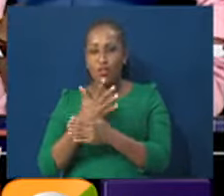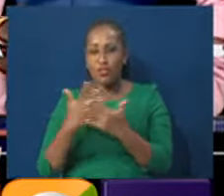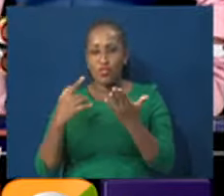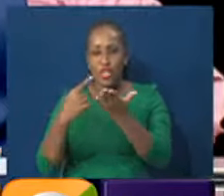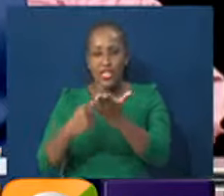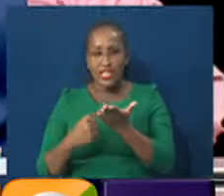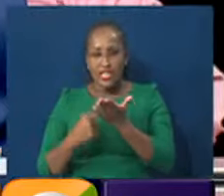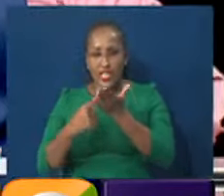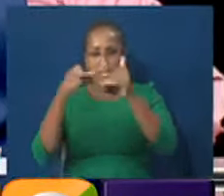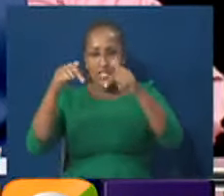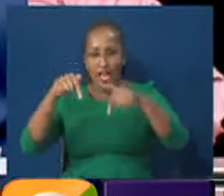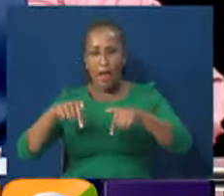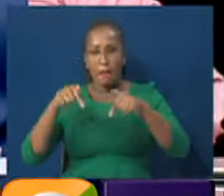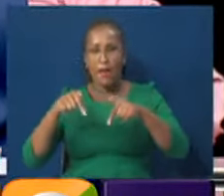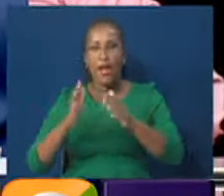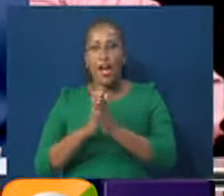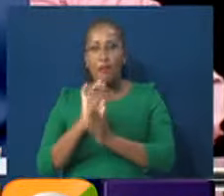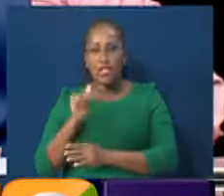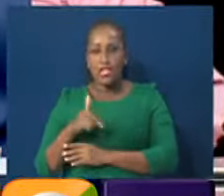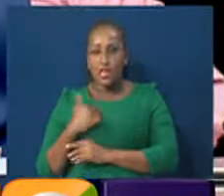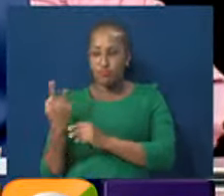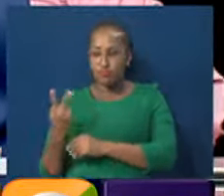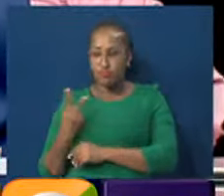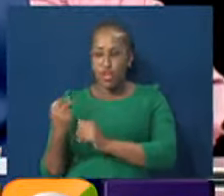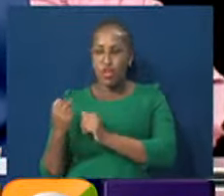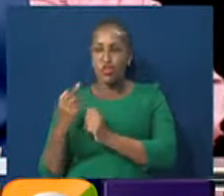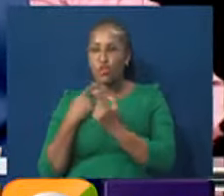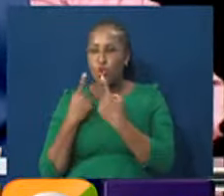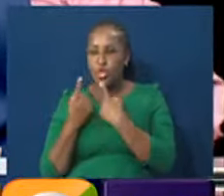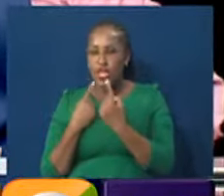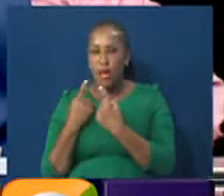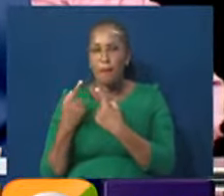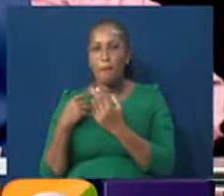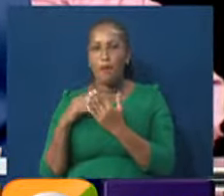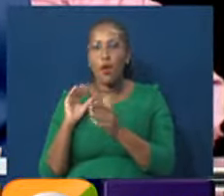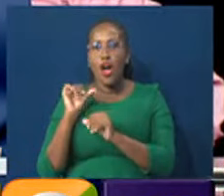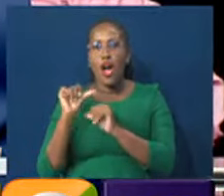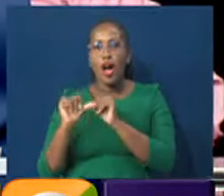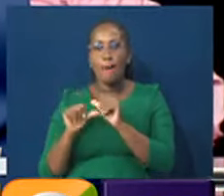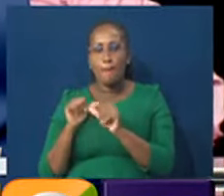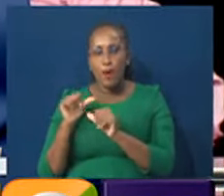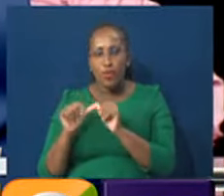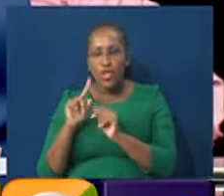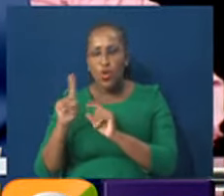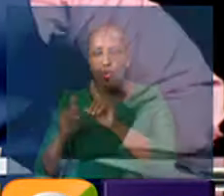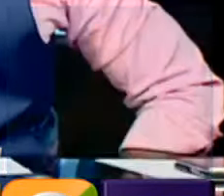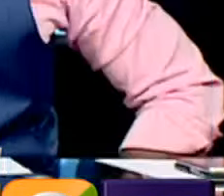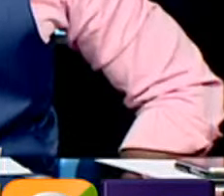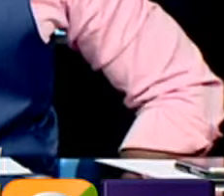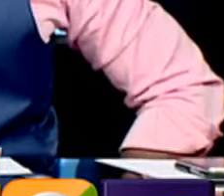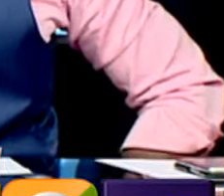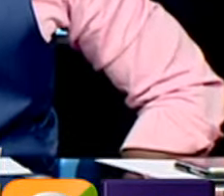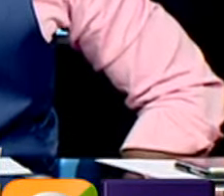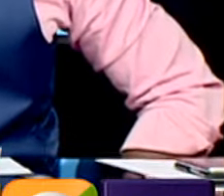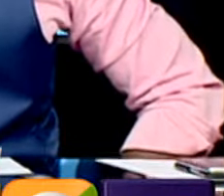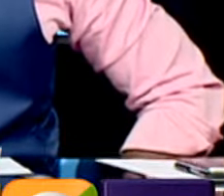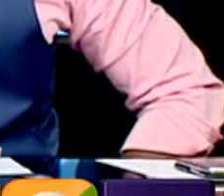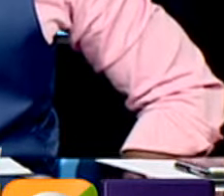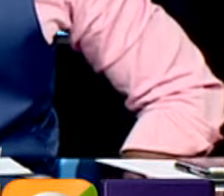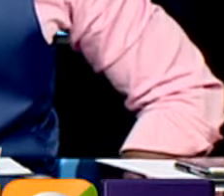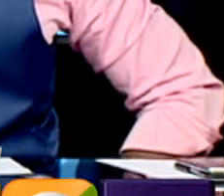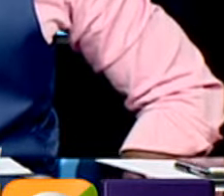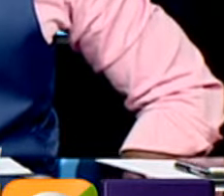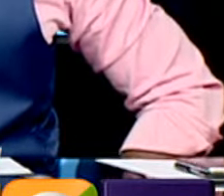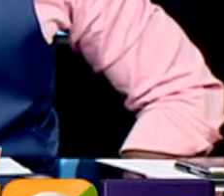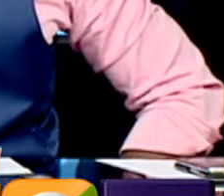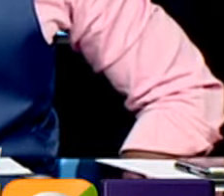katika ukumbi wa shareholders, na mimi na Trevor nadhani tutakwenda moja kwa moja kuzungumzia ile masuala ambayo kwa kweli yanakanganya sana wa